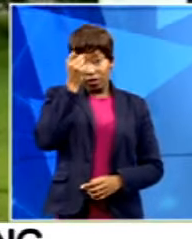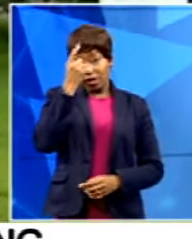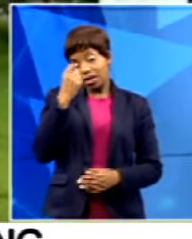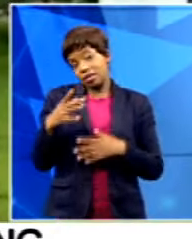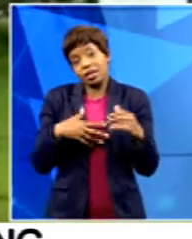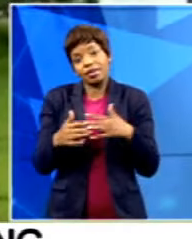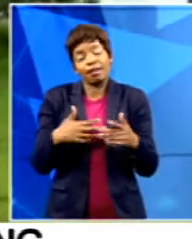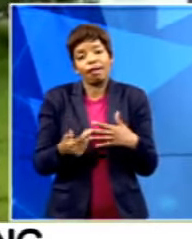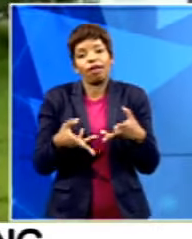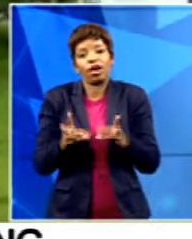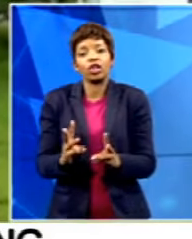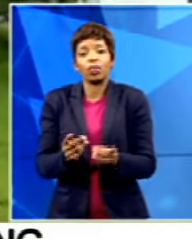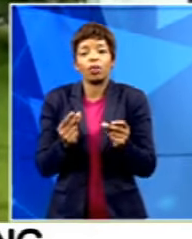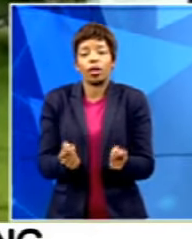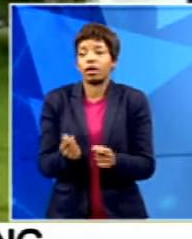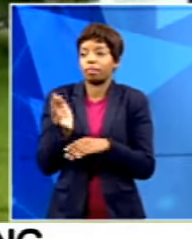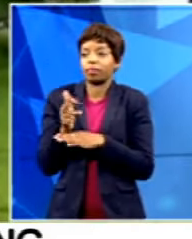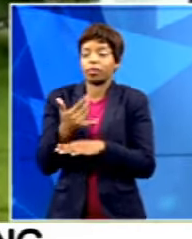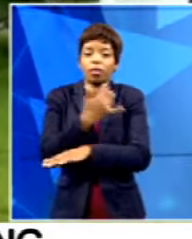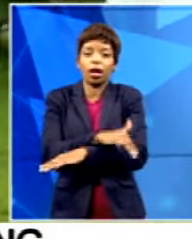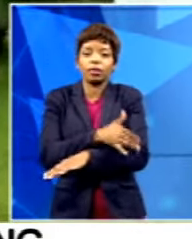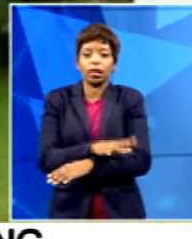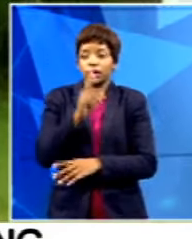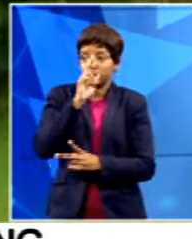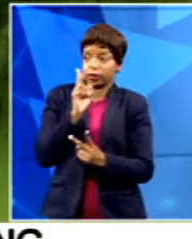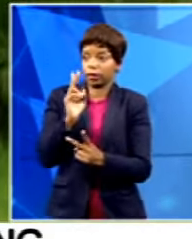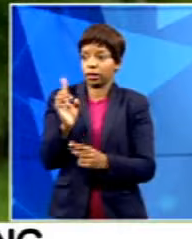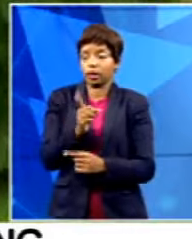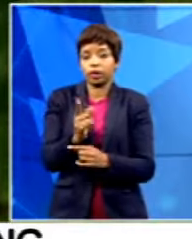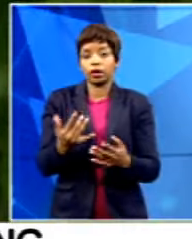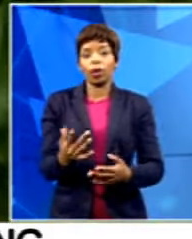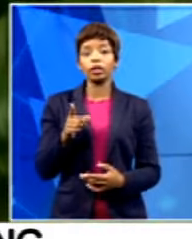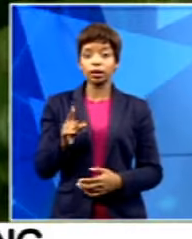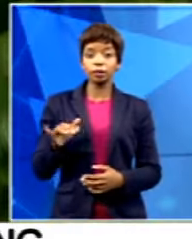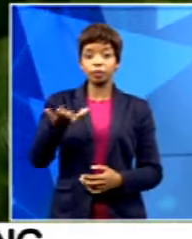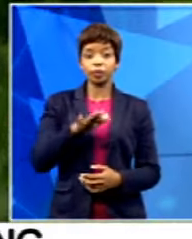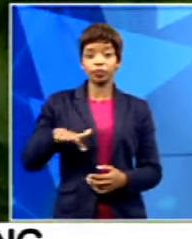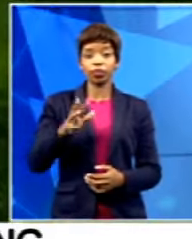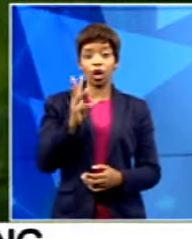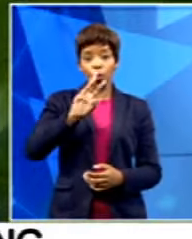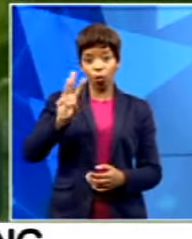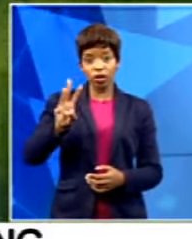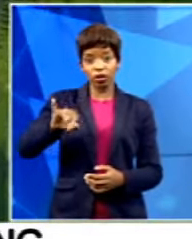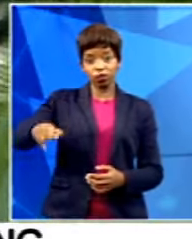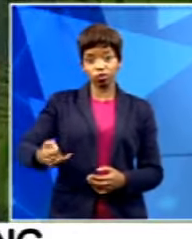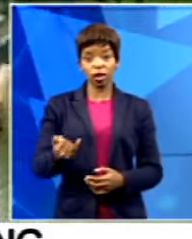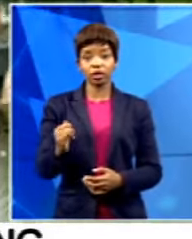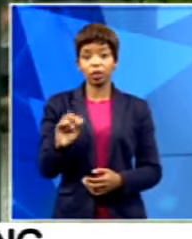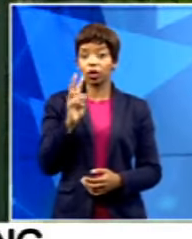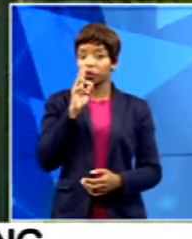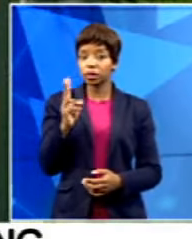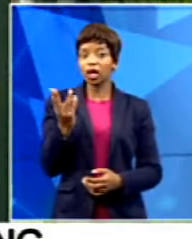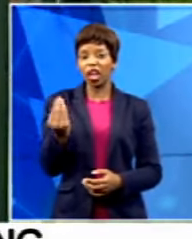quick look at what you can expect from outside. Unfortunately, this premises, well, these are the premises, Weltevreeden Park in the west of Johannesburg. You can see there are